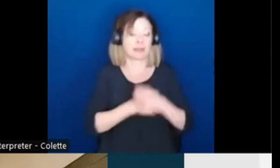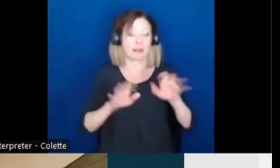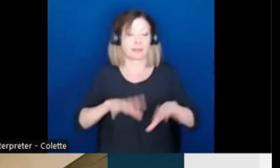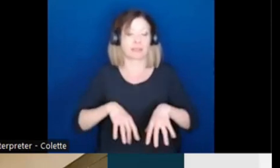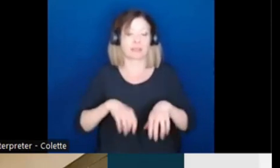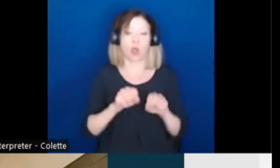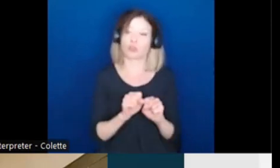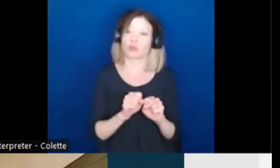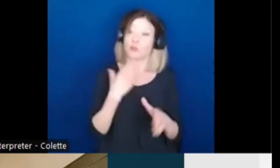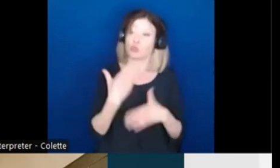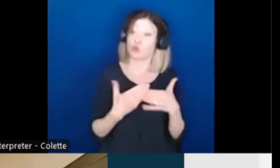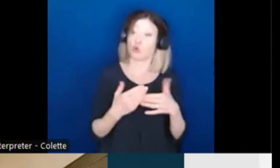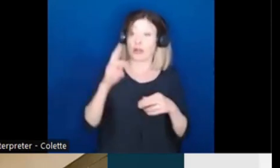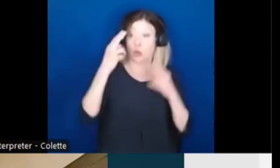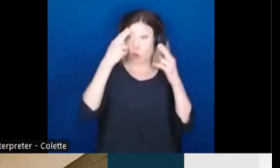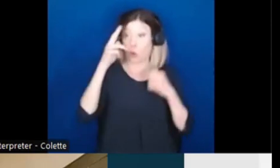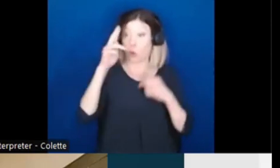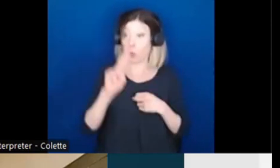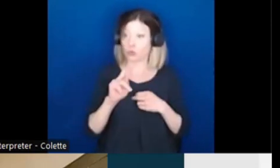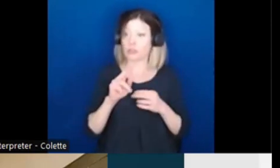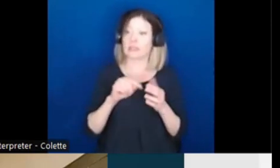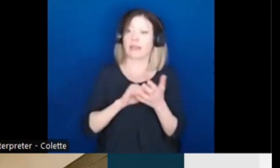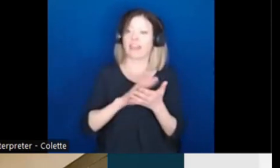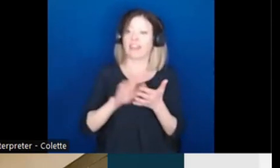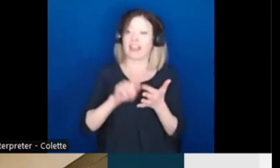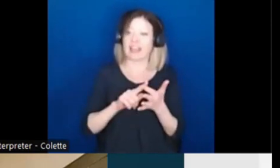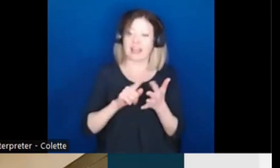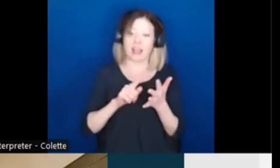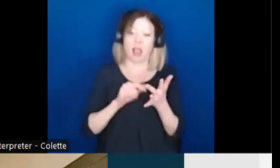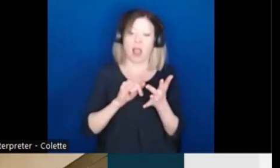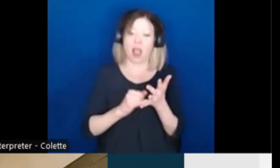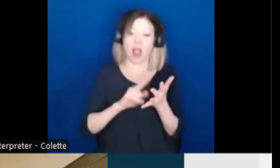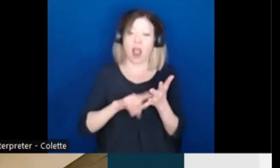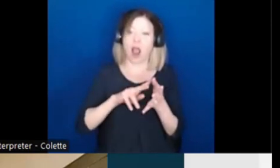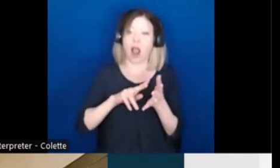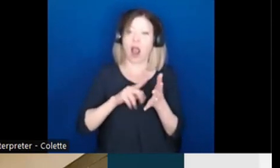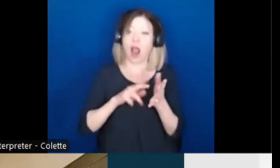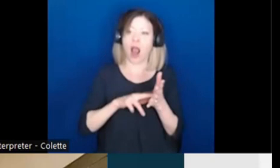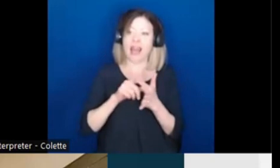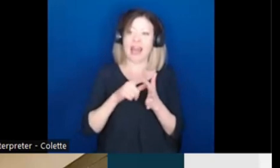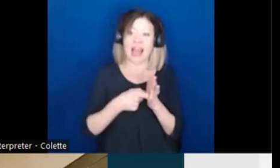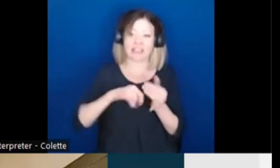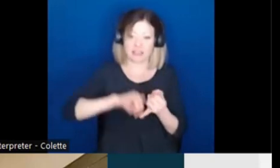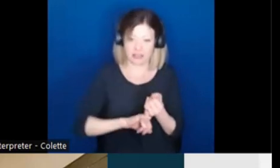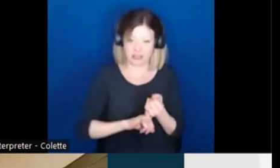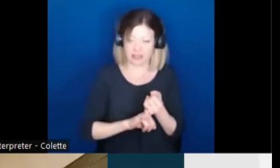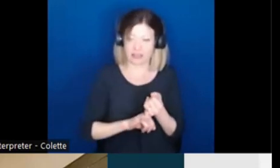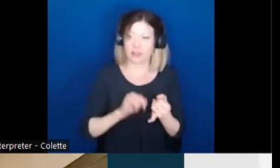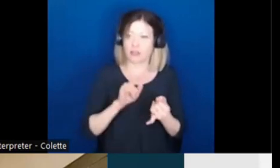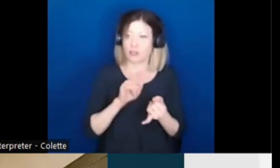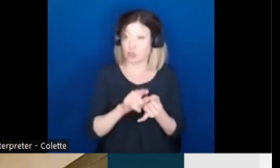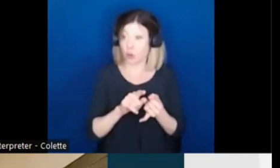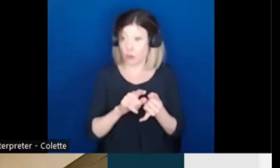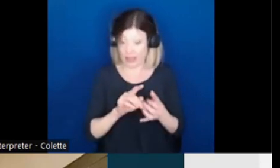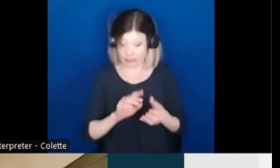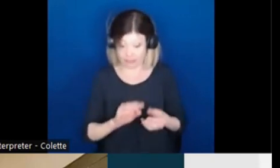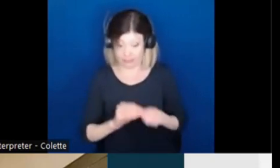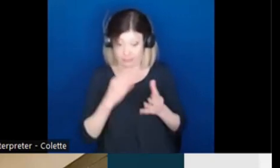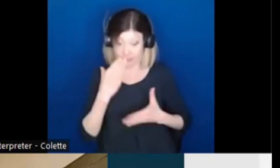And the Brontes made up imaginary worlds around a set of toy soldiers the father brought home one